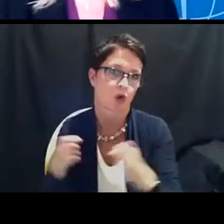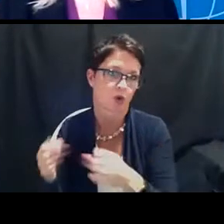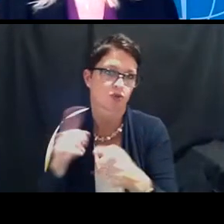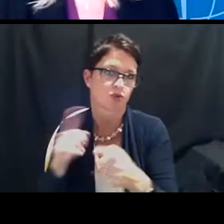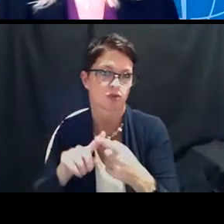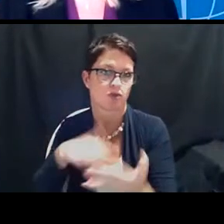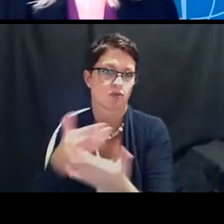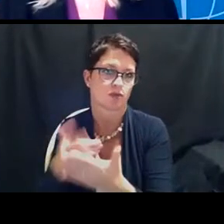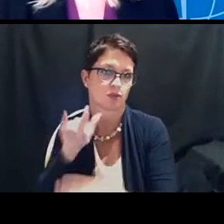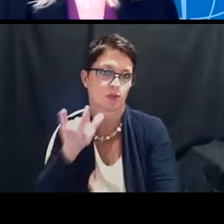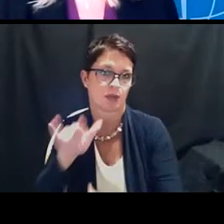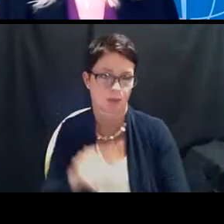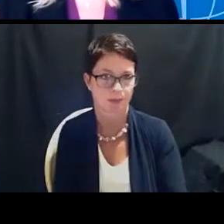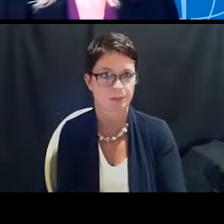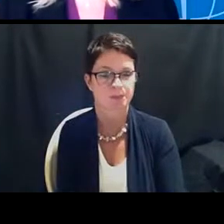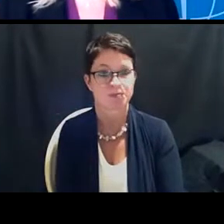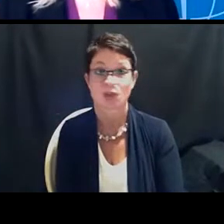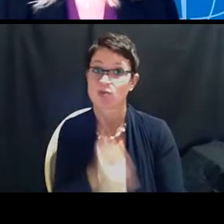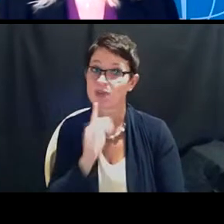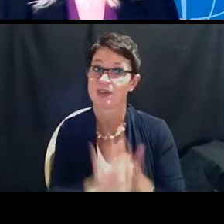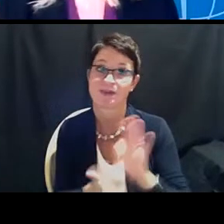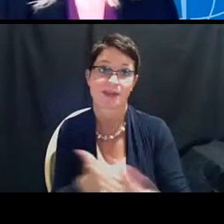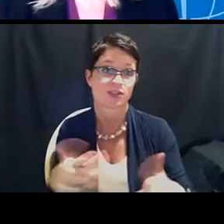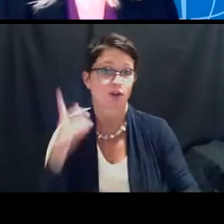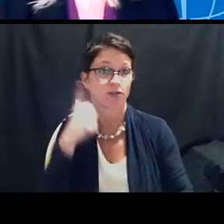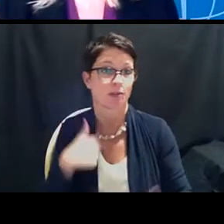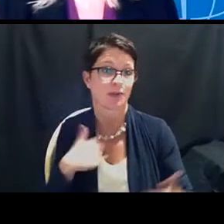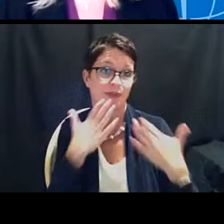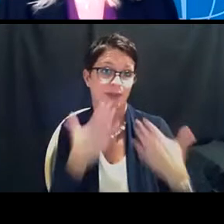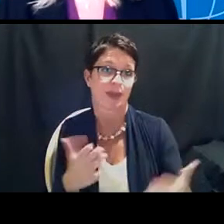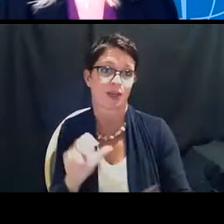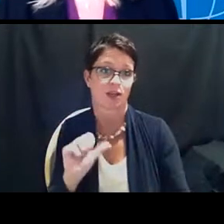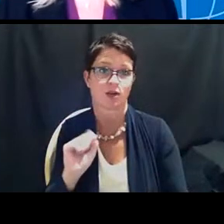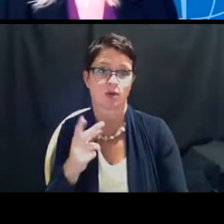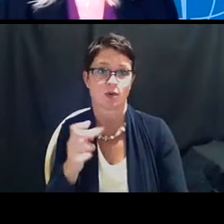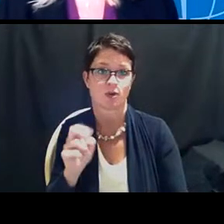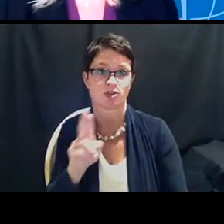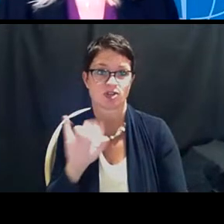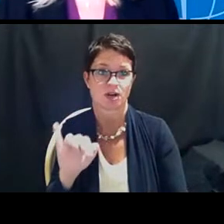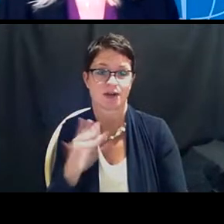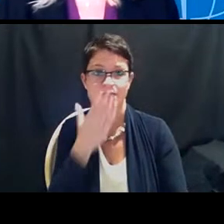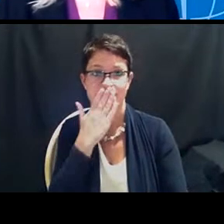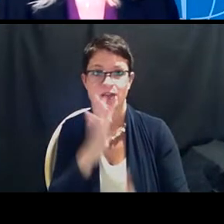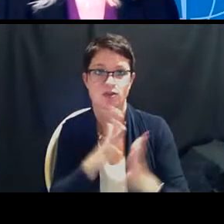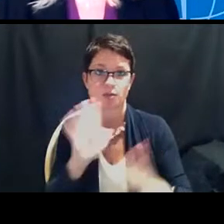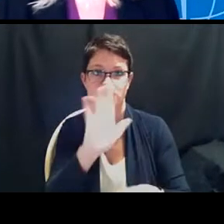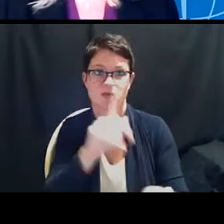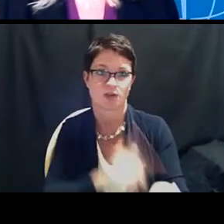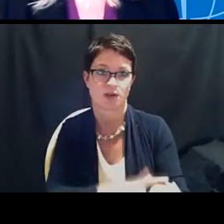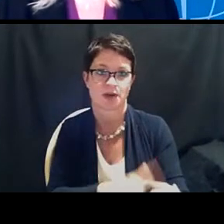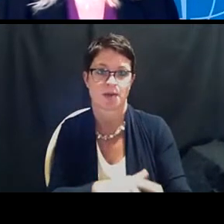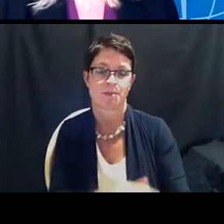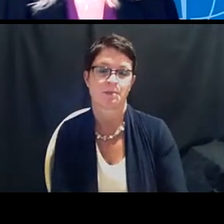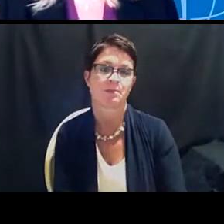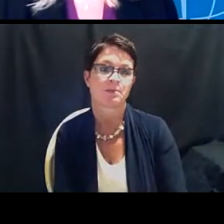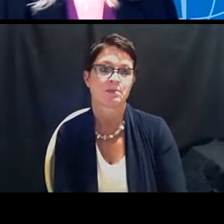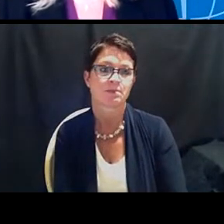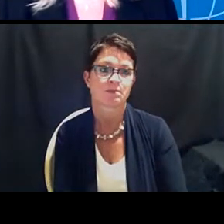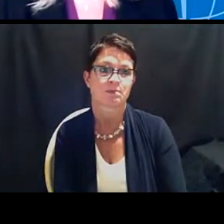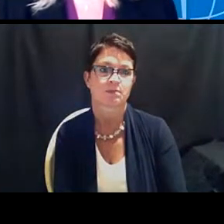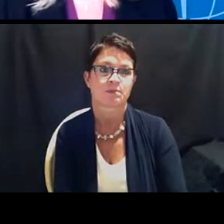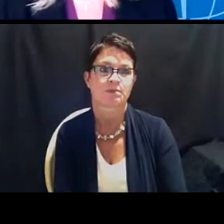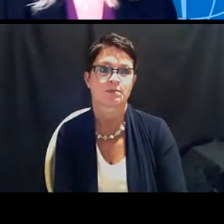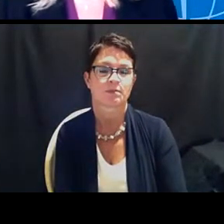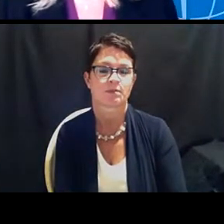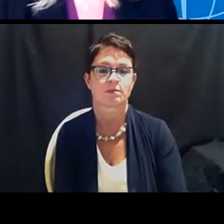airport. That's pretty much all I have to say. Thank you, Sherry. Okay, thanks very much for your time. You bet. Next,